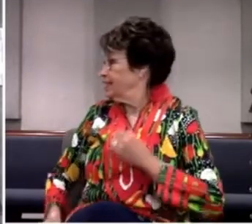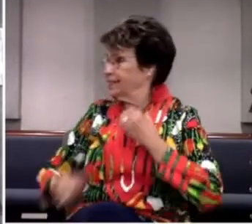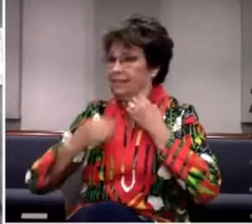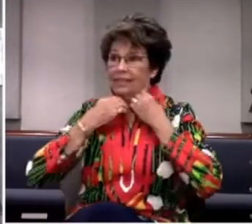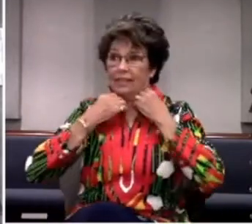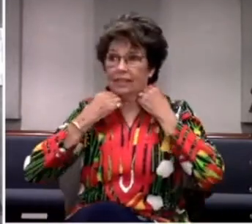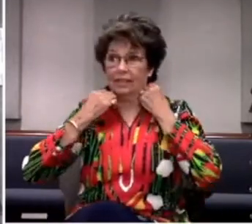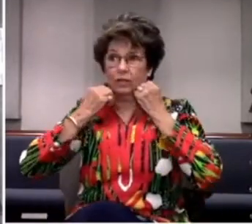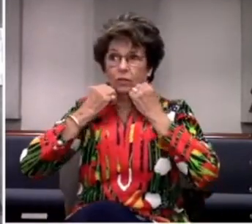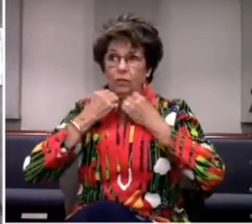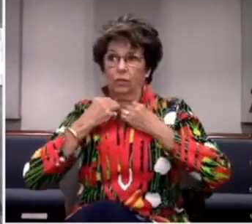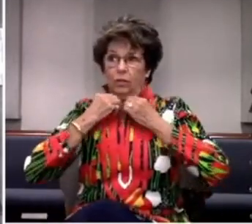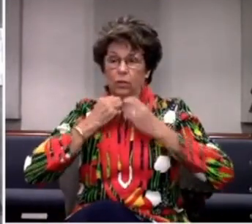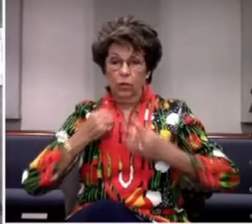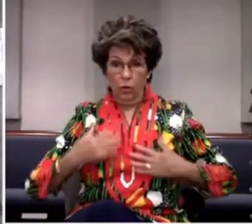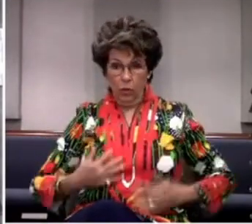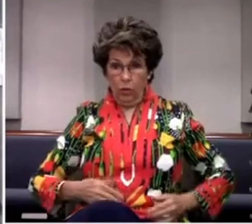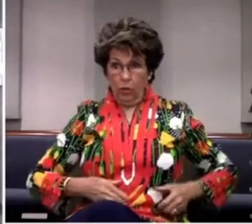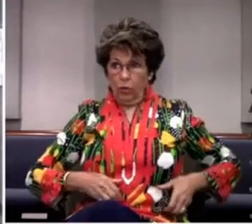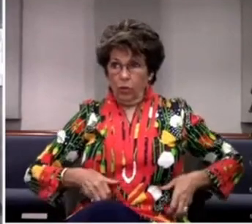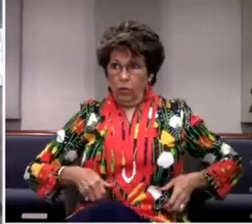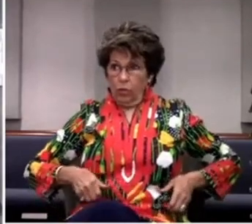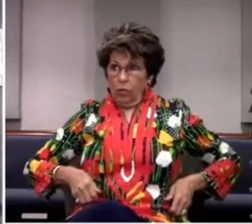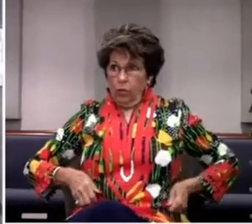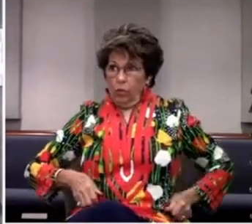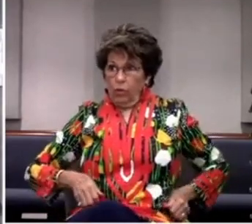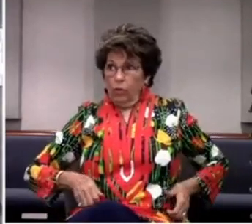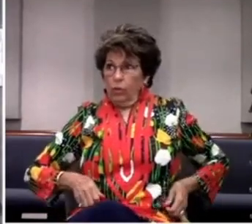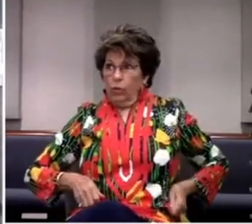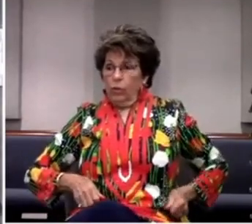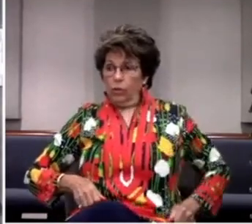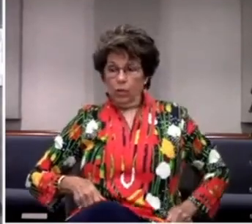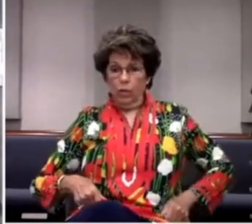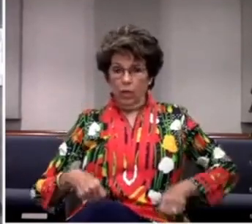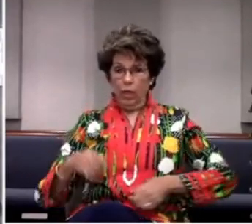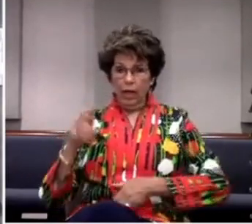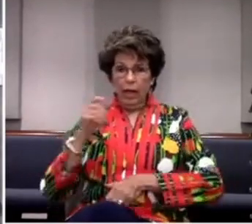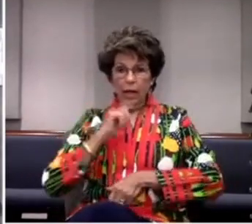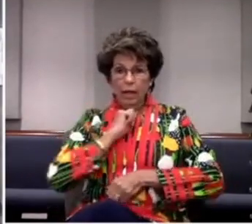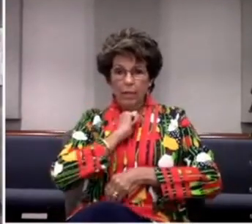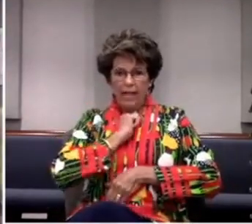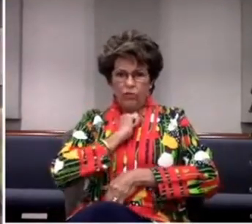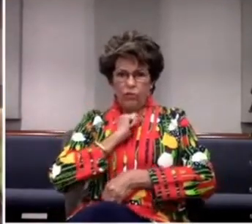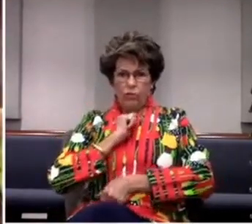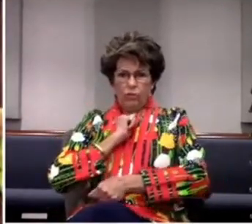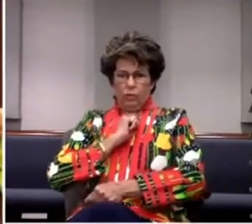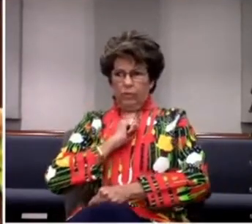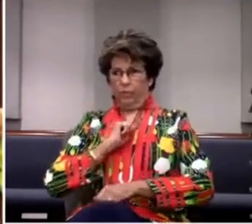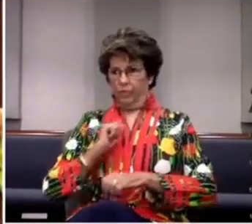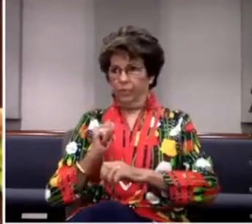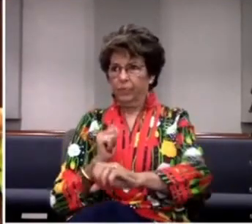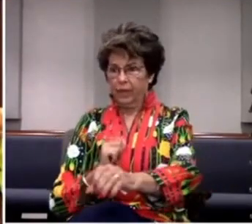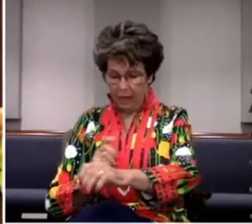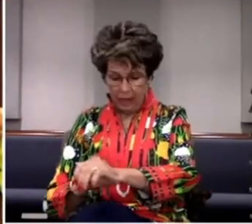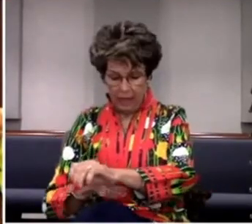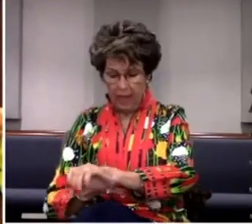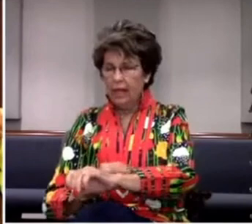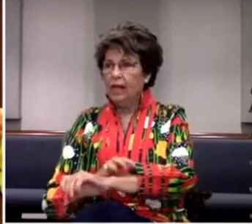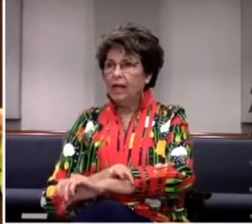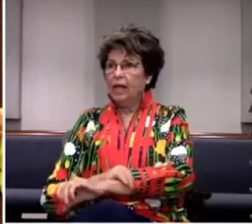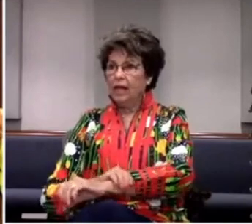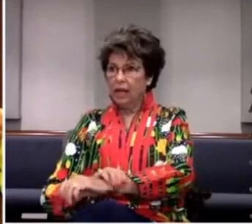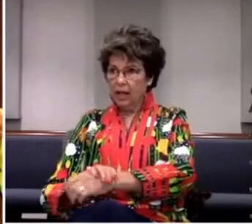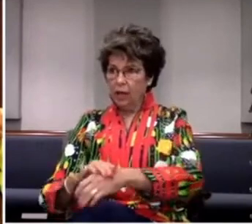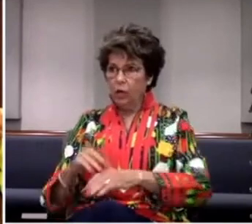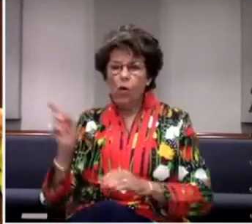whole Bible. We're going to use the whole Bible today. Pastor, every page? Every page. So let me just help